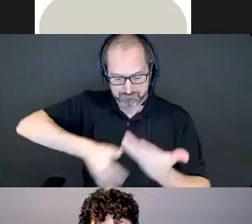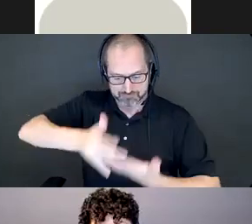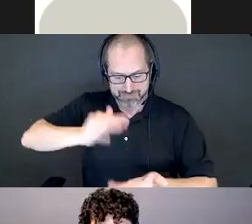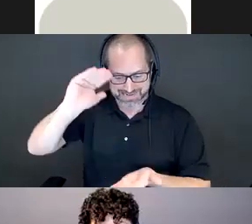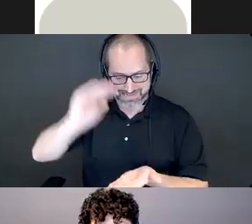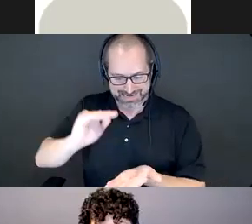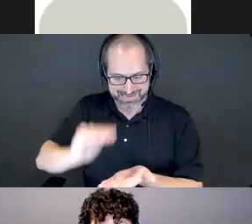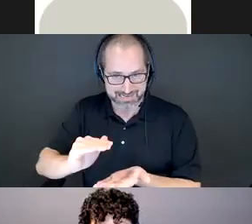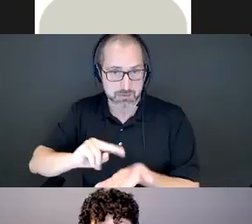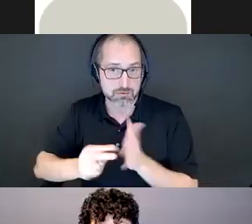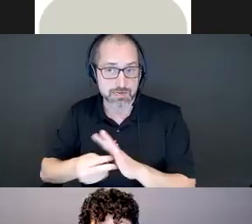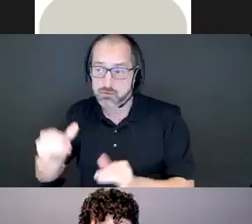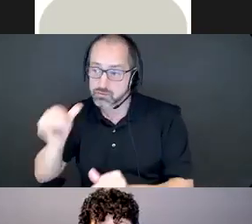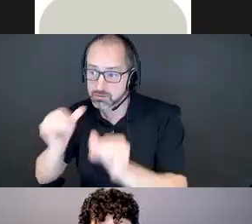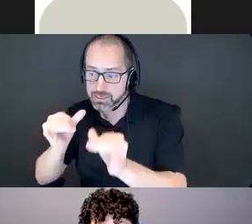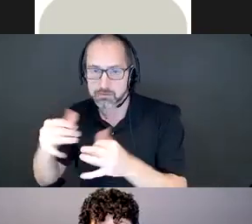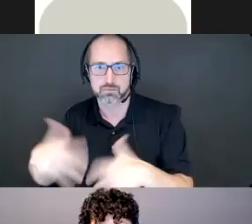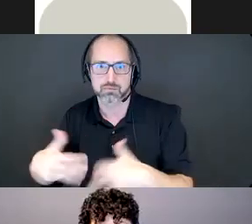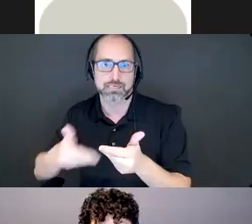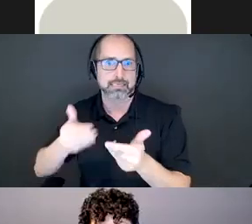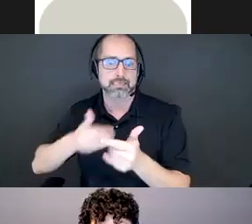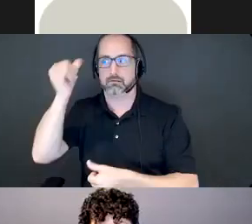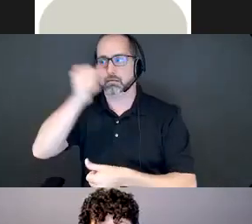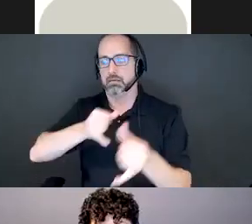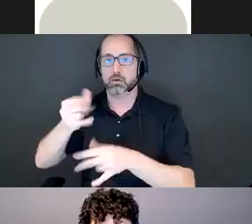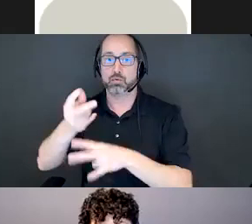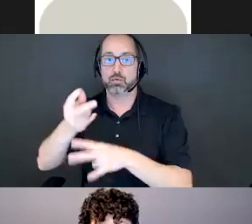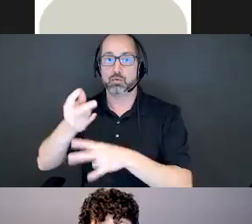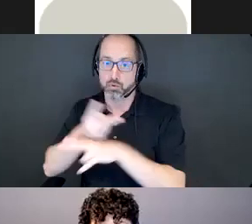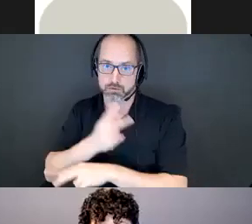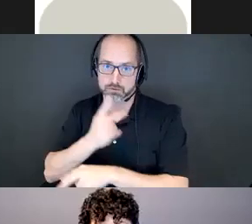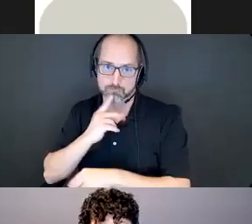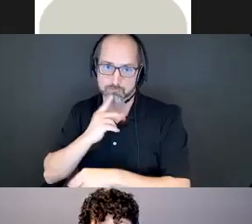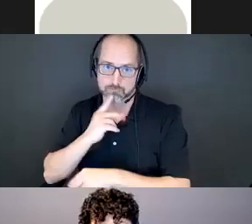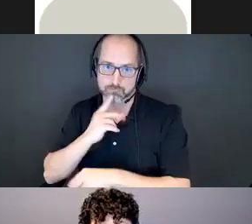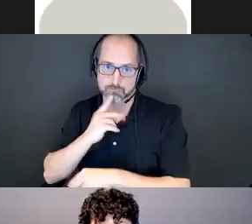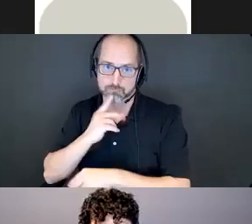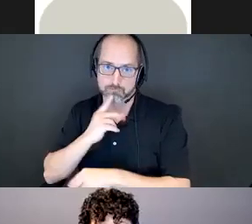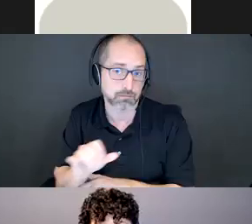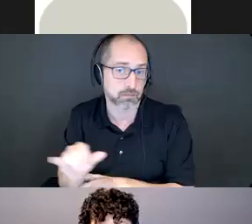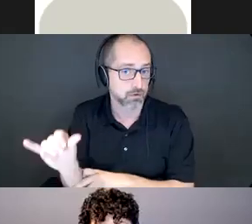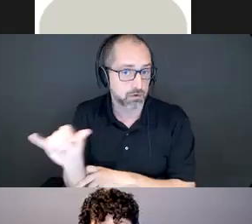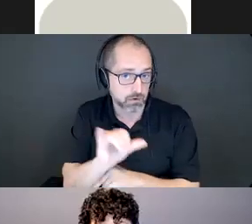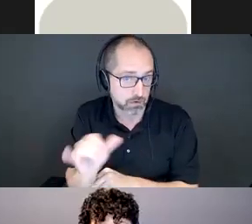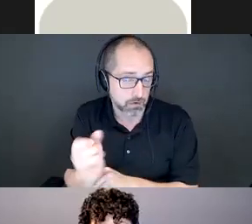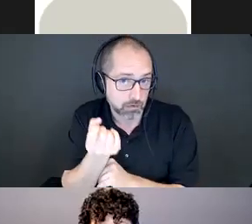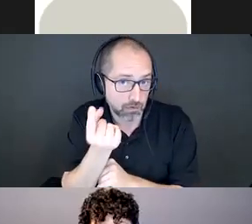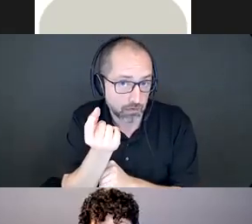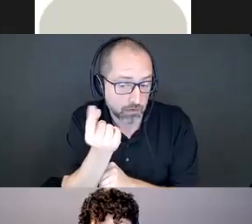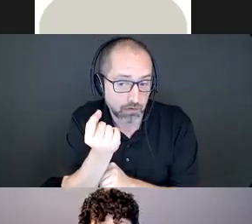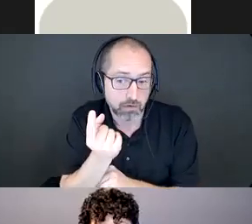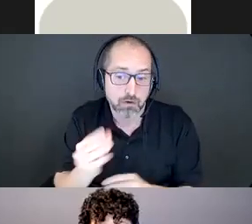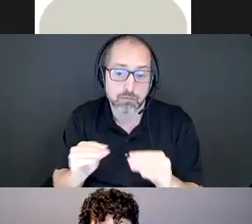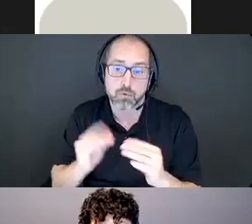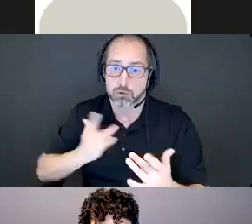for seniors. So, and in particular, there is a greater susceptibility for